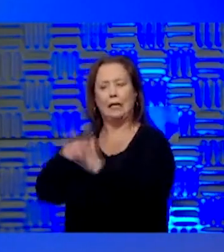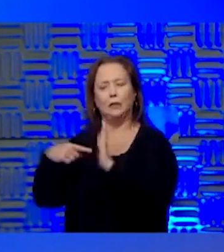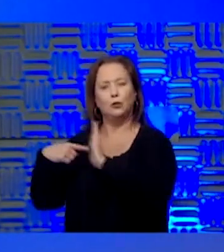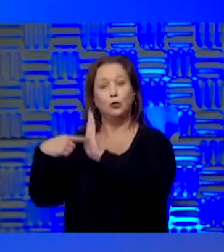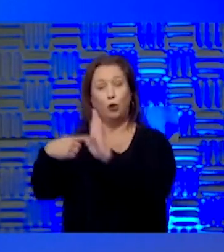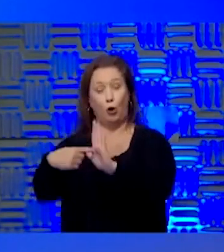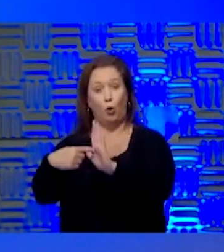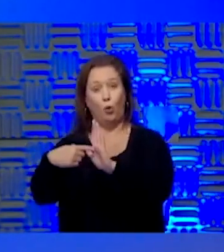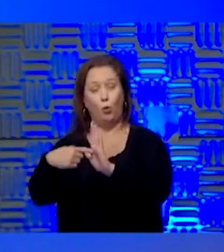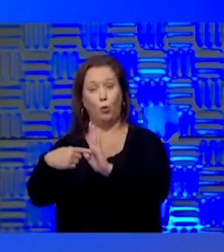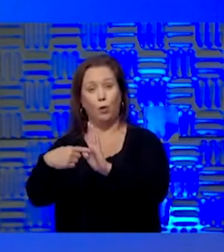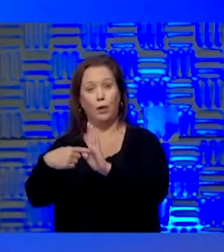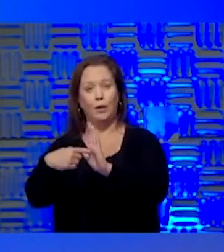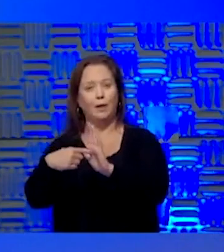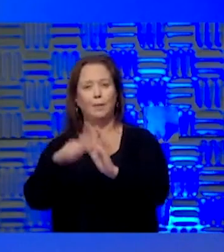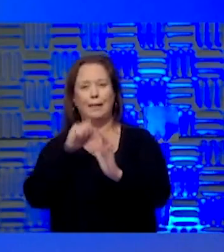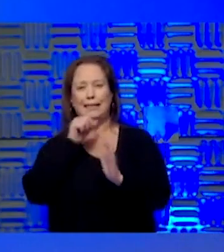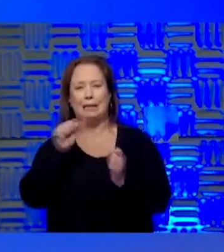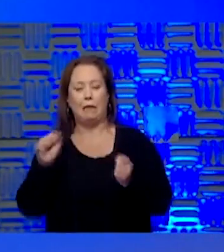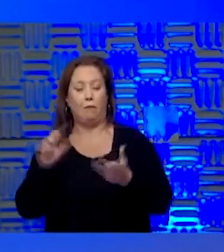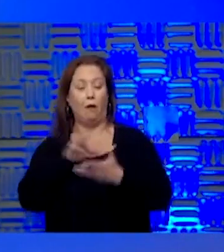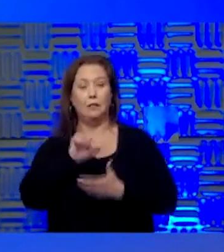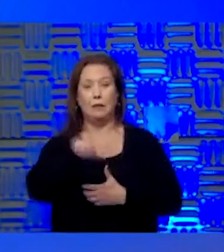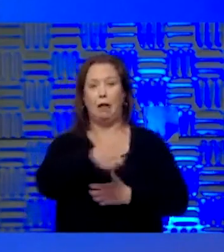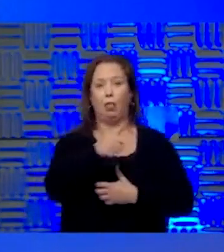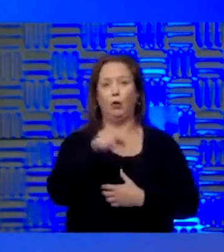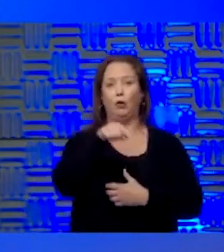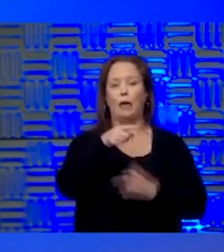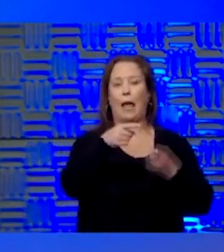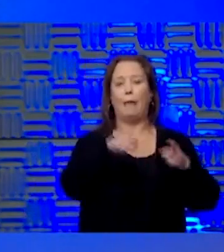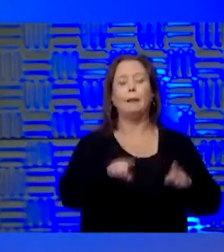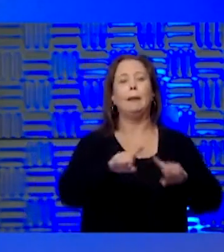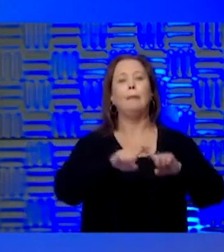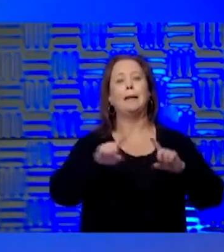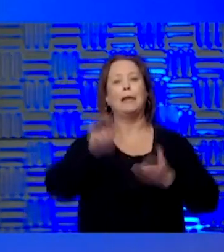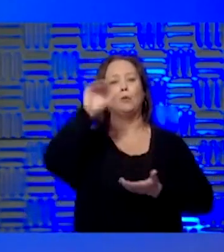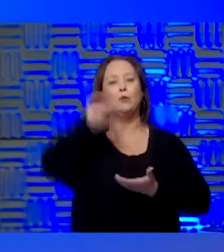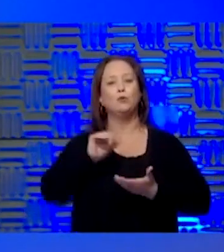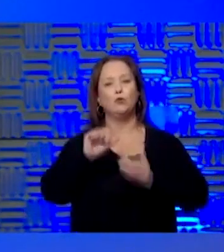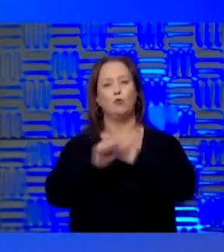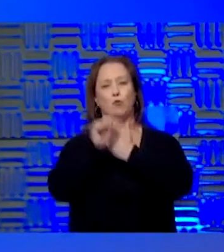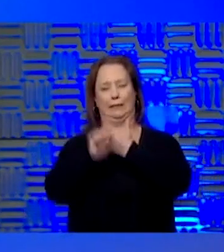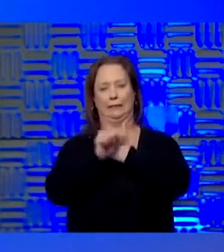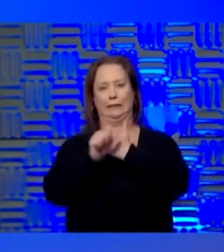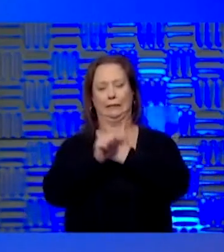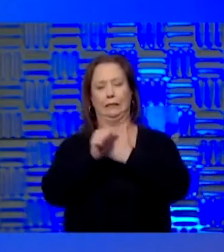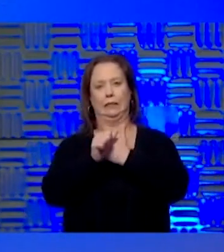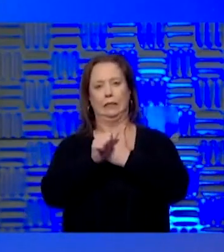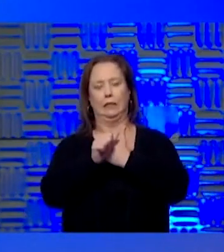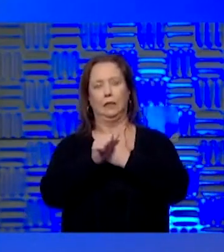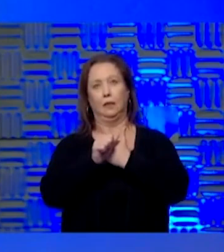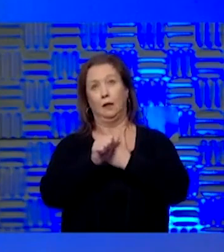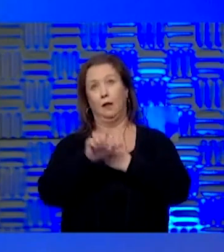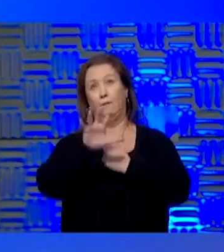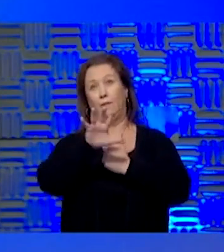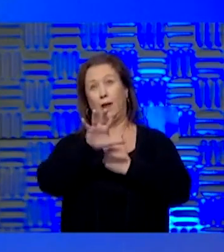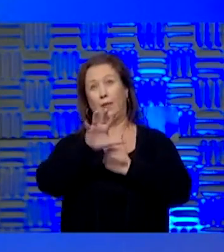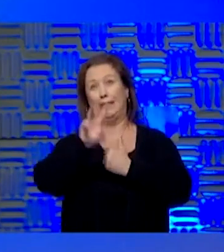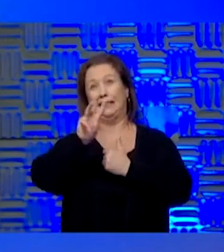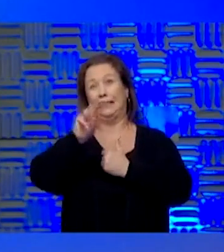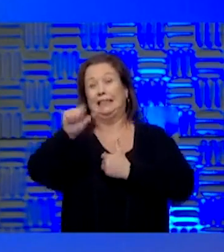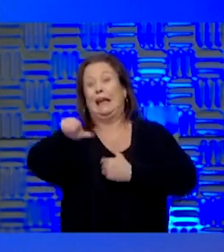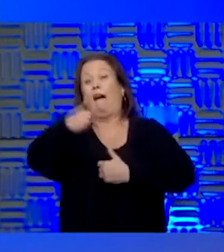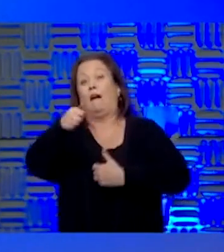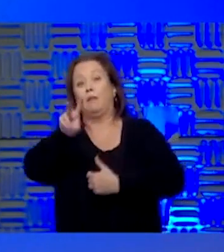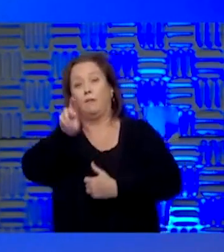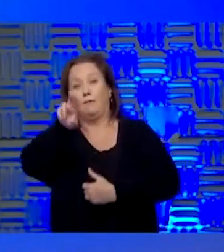show that, it's not causality, but what it does is overall reduce your risk of at least 5 or 6 other